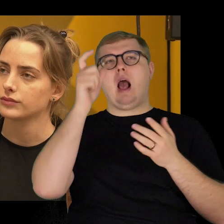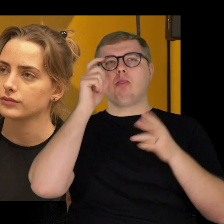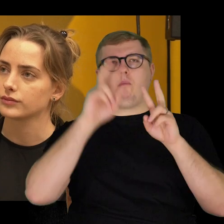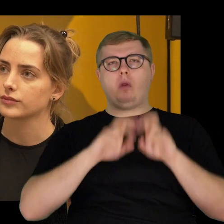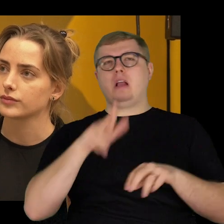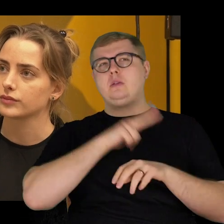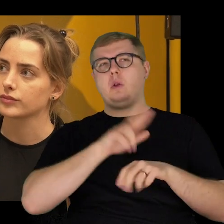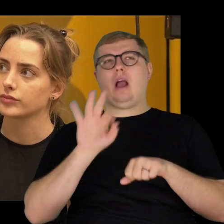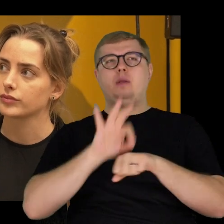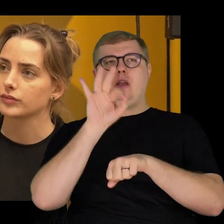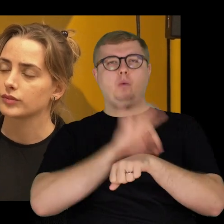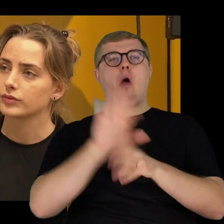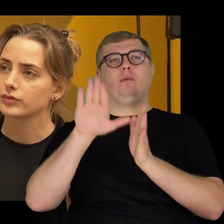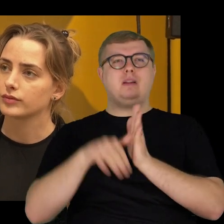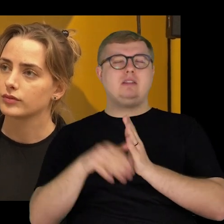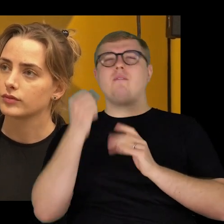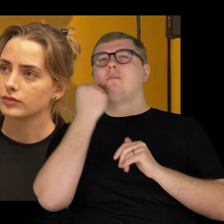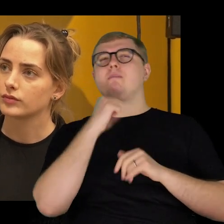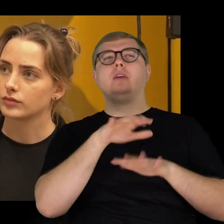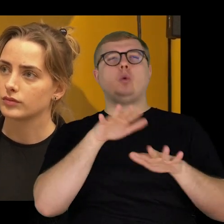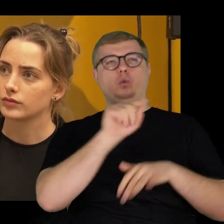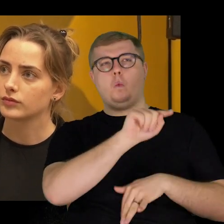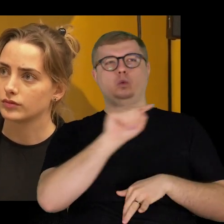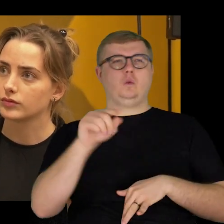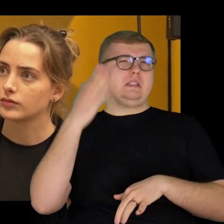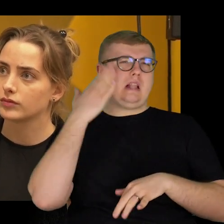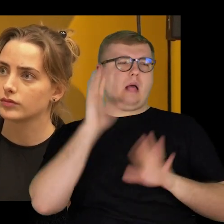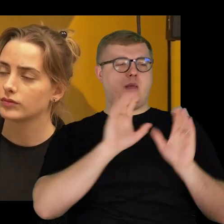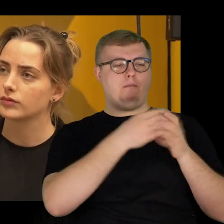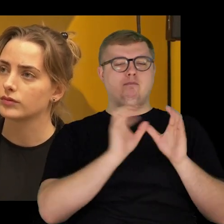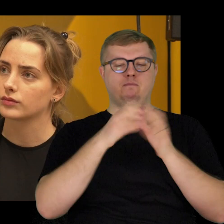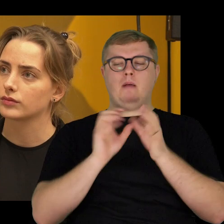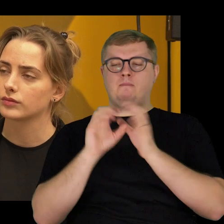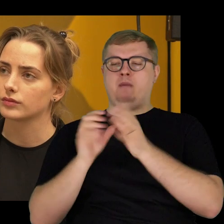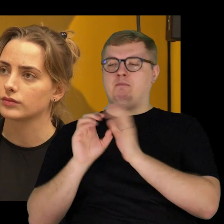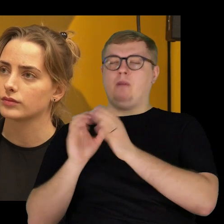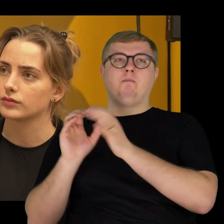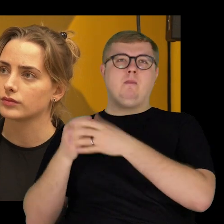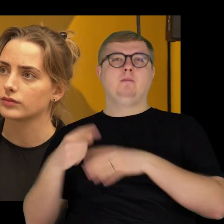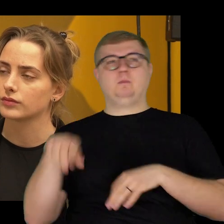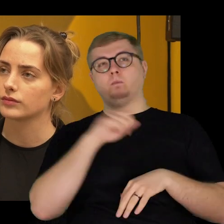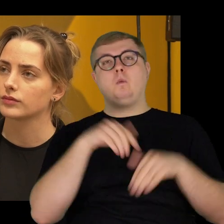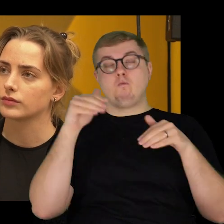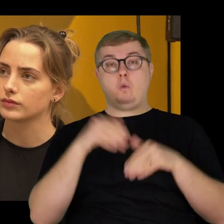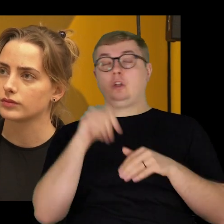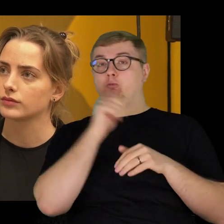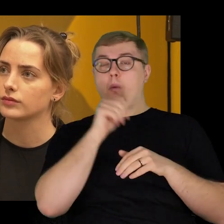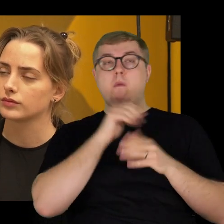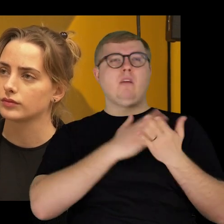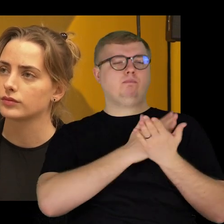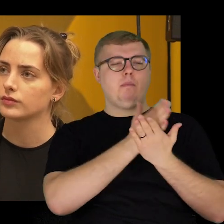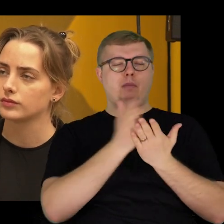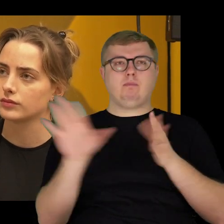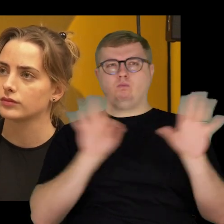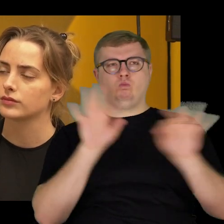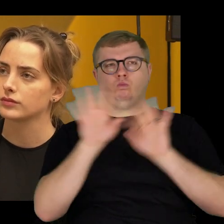there is a couple of very big, consortium that are trying to tackle this interdisciplinarity. And the TU